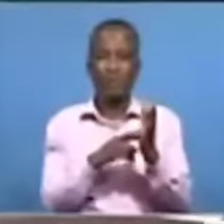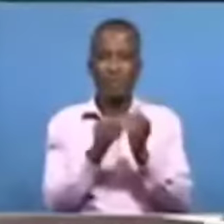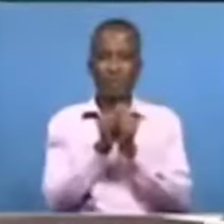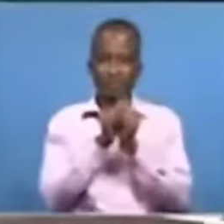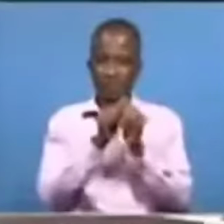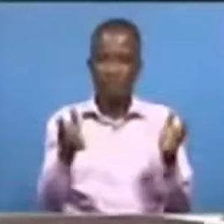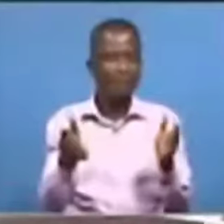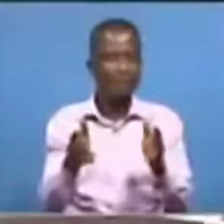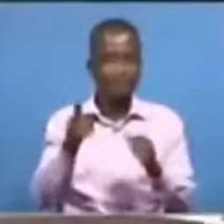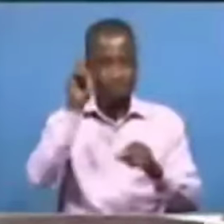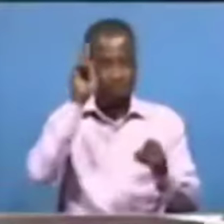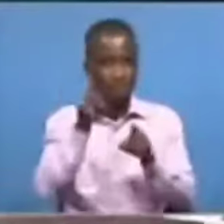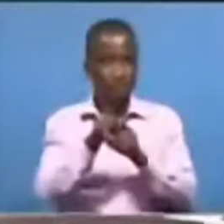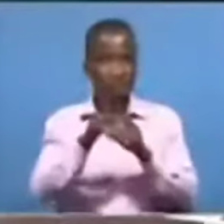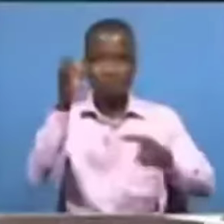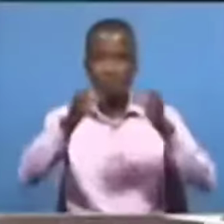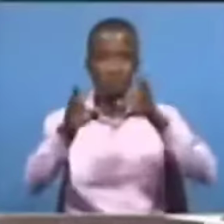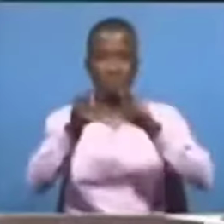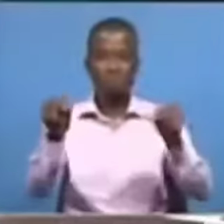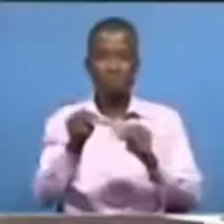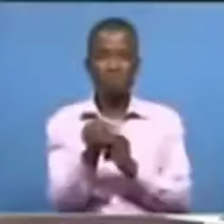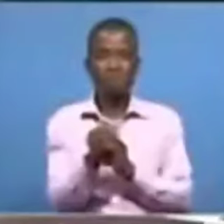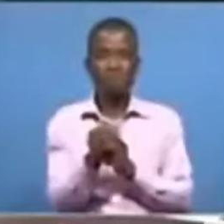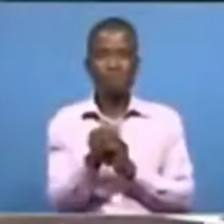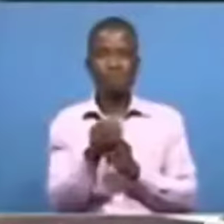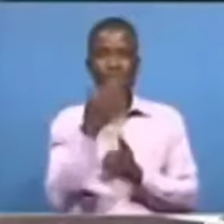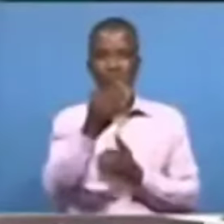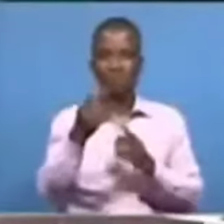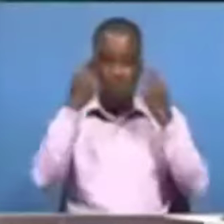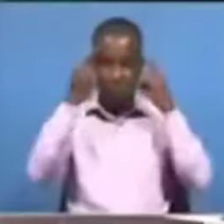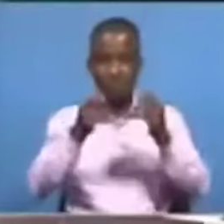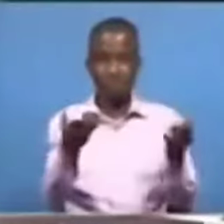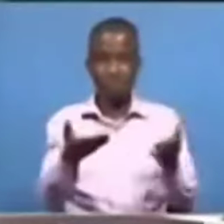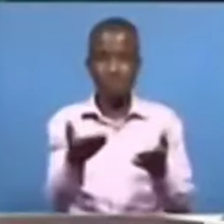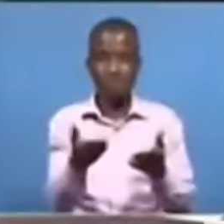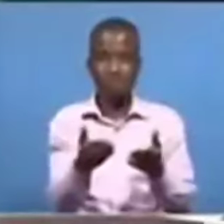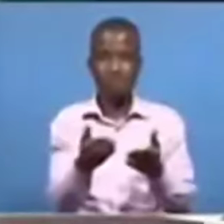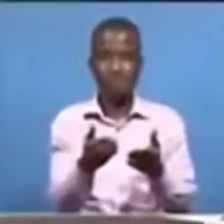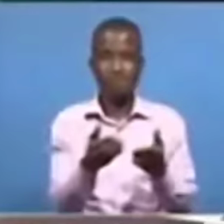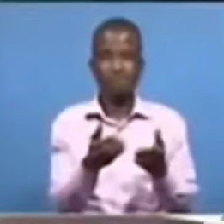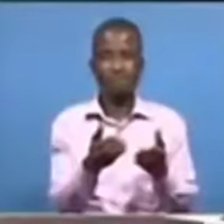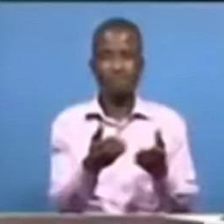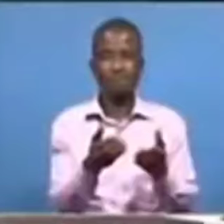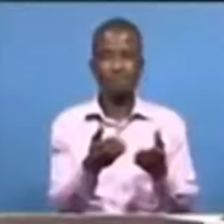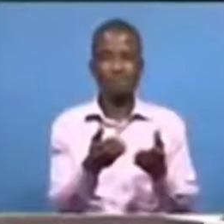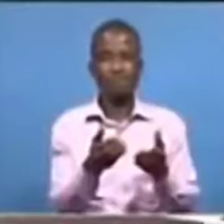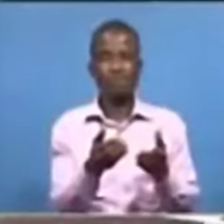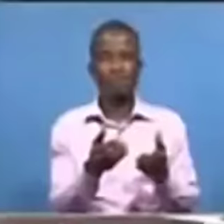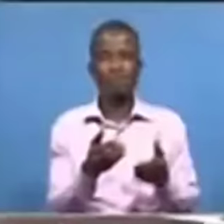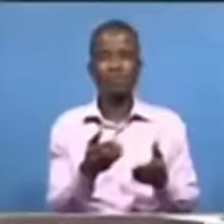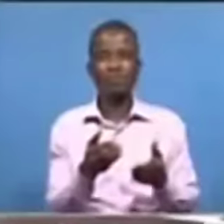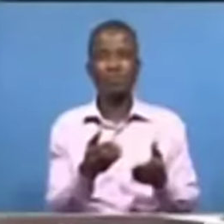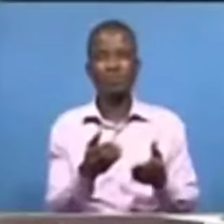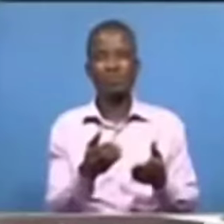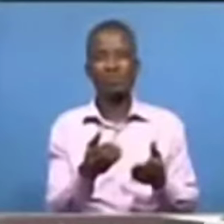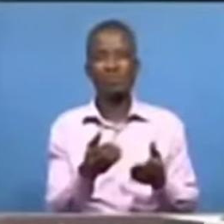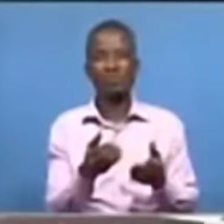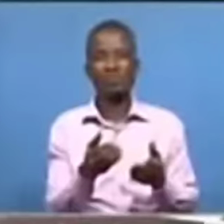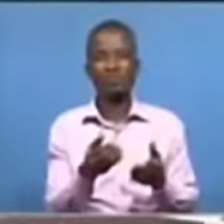the benefit of the testimony and cross-examination of the EC chairperson. Question number one, are